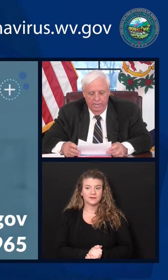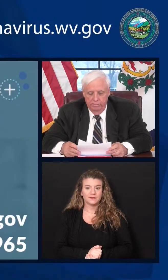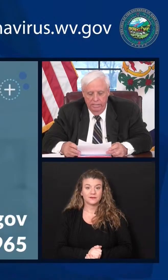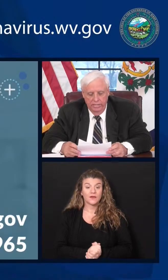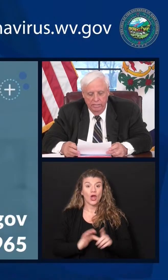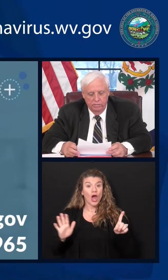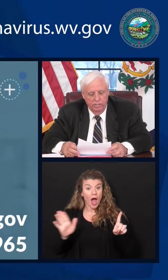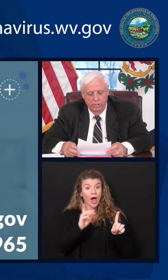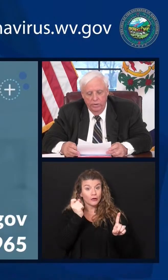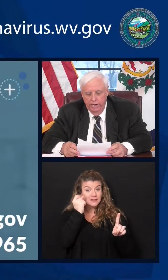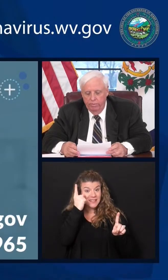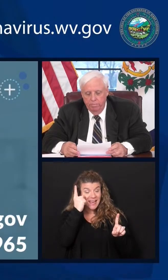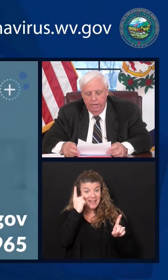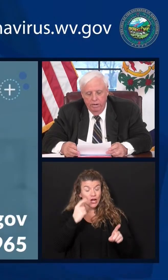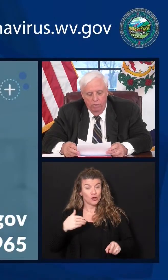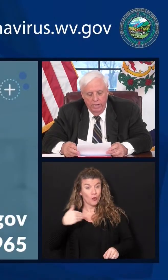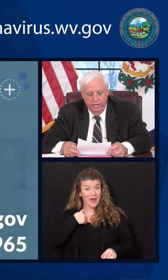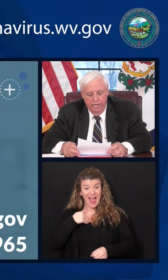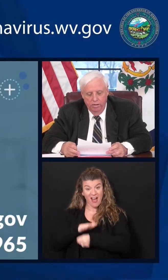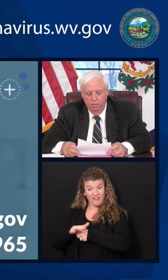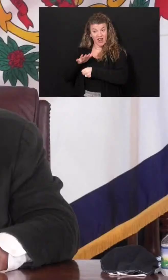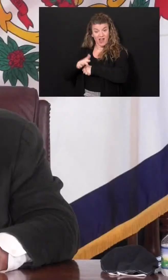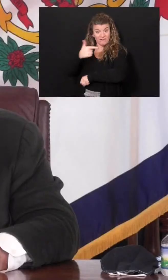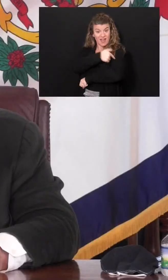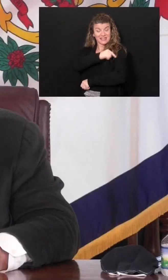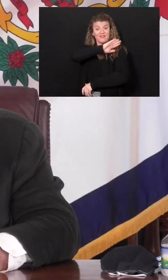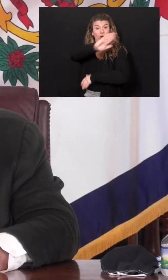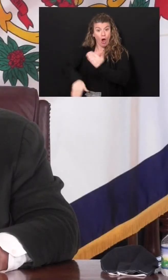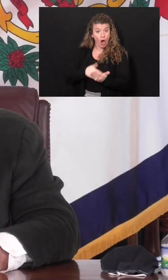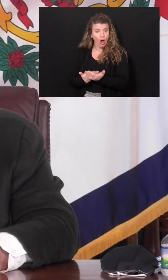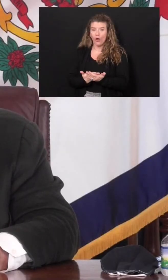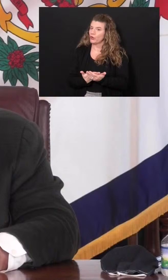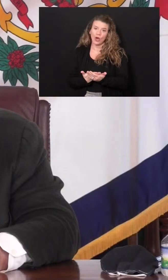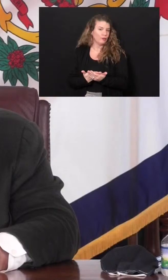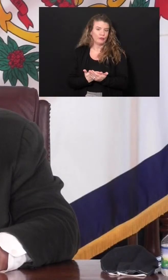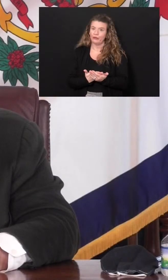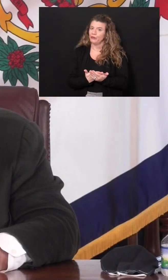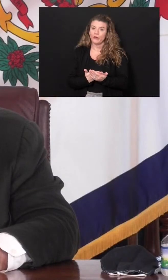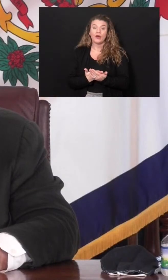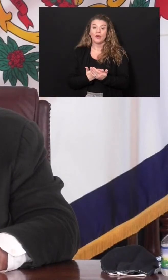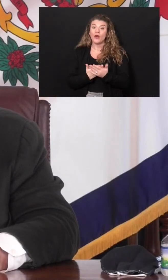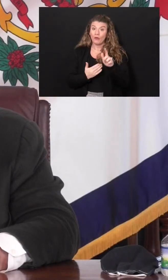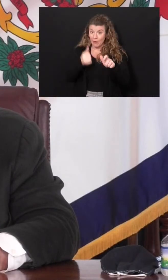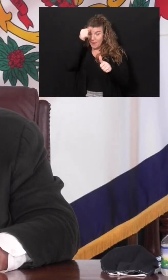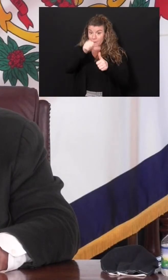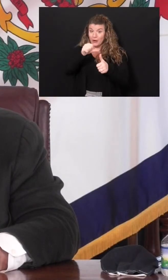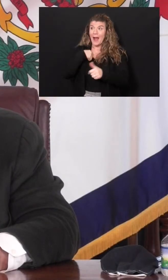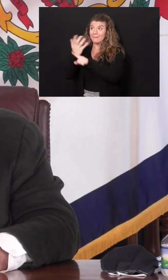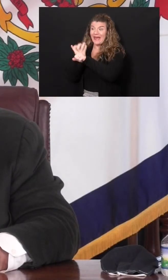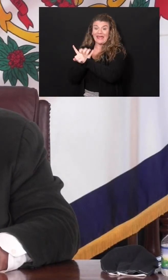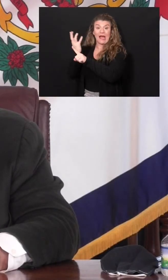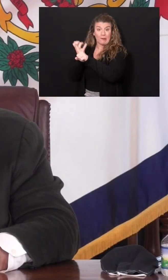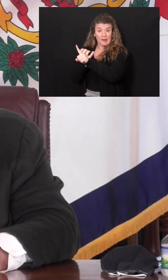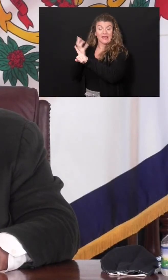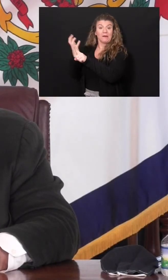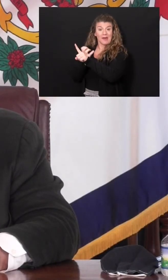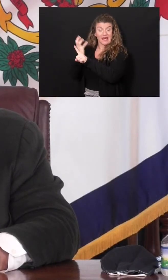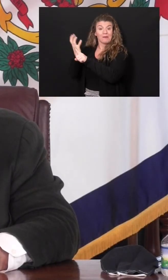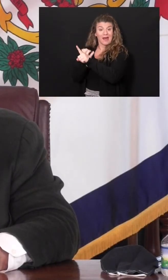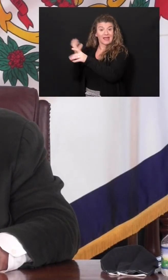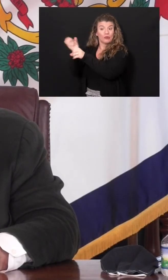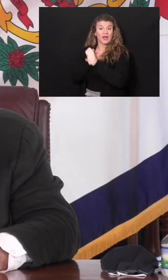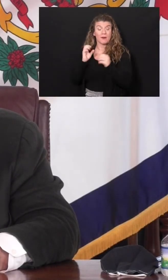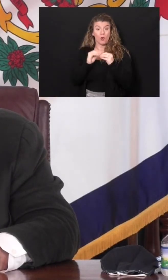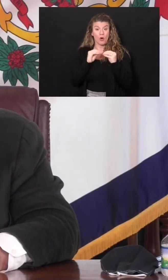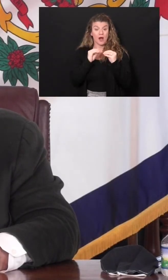enough vaccines to do everybody right now. We're pushing, and we're going to continue to push, and we're going to continue to get out every